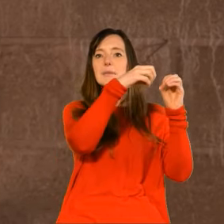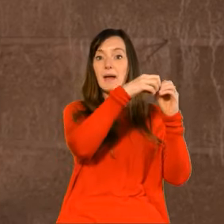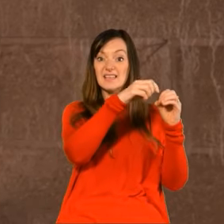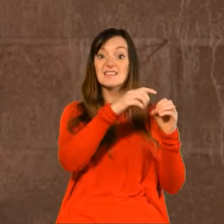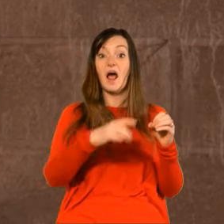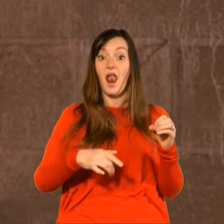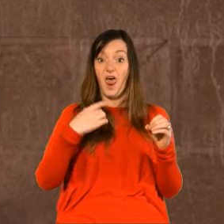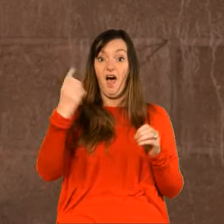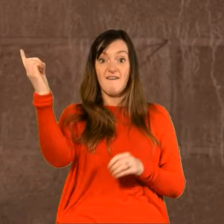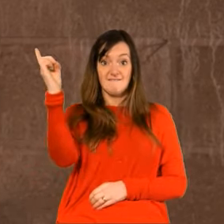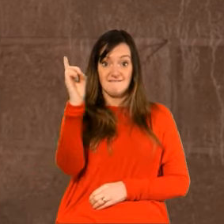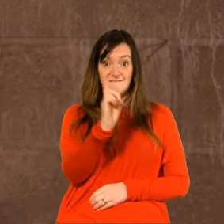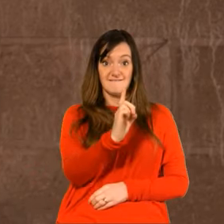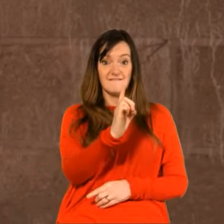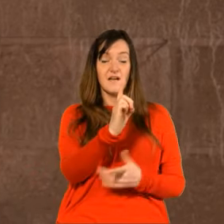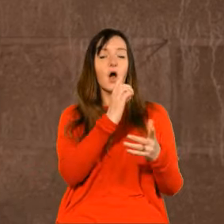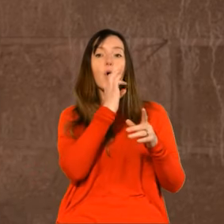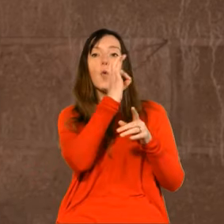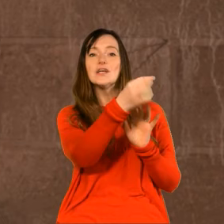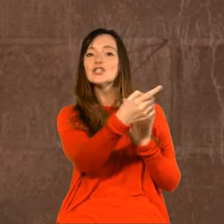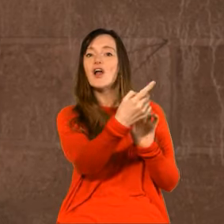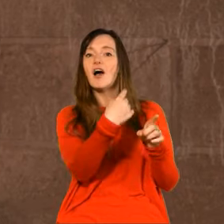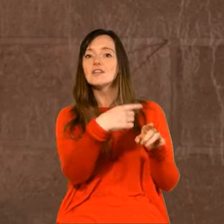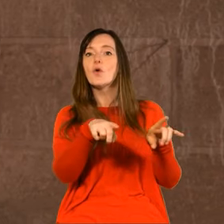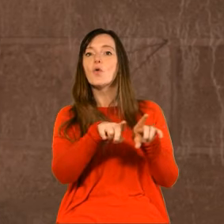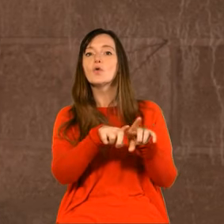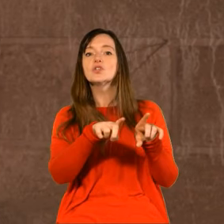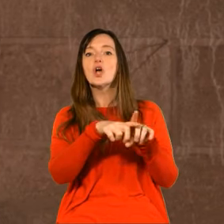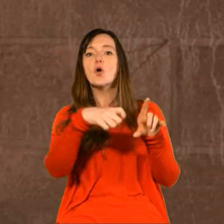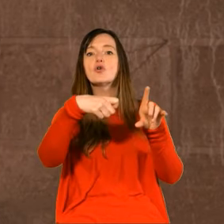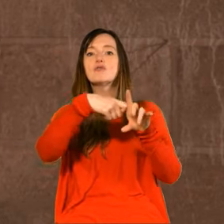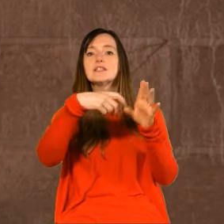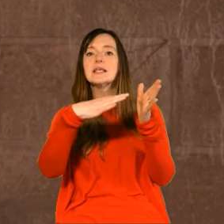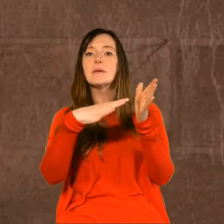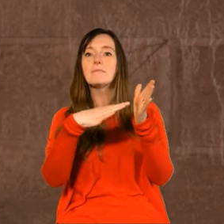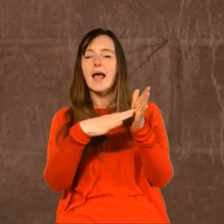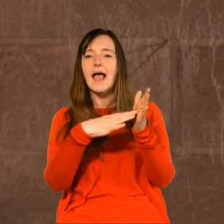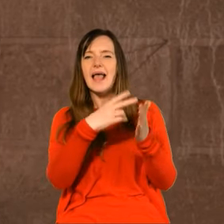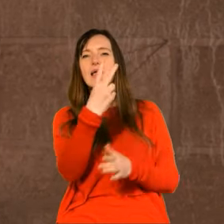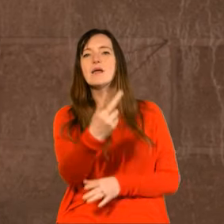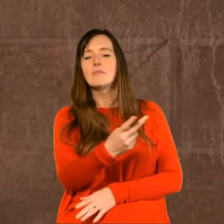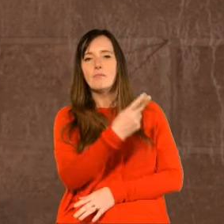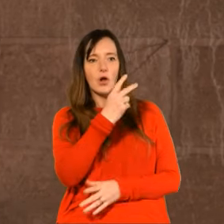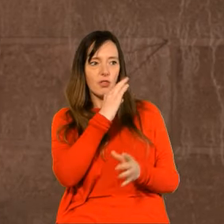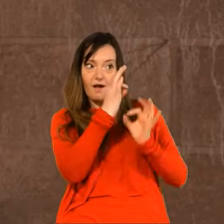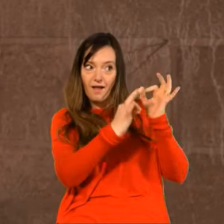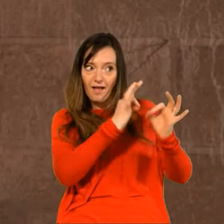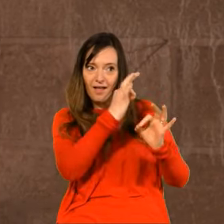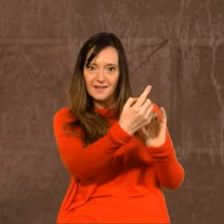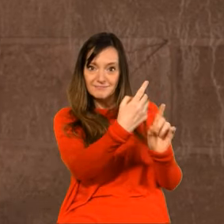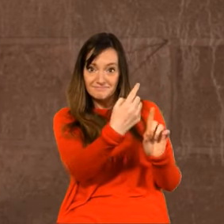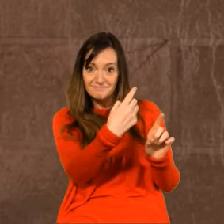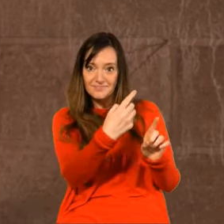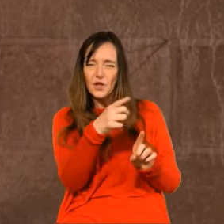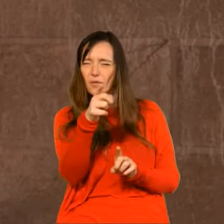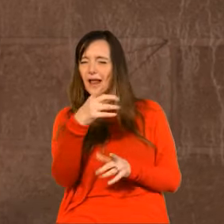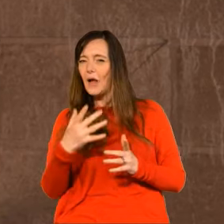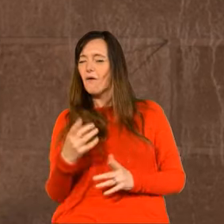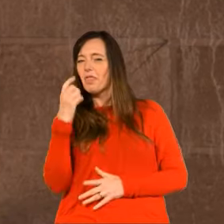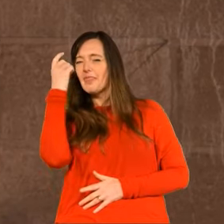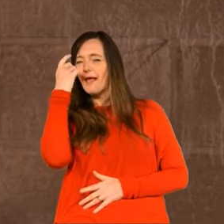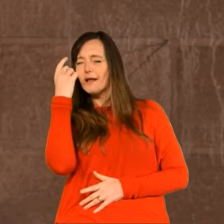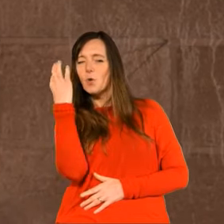in the studio for a question and answer session afterwards, along with Christy Mayer, who'll be joining us for that question session too. So do get thinking what you might like to